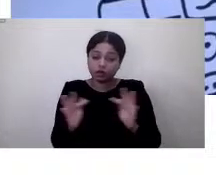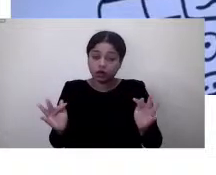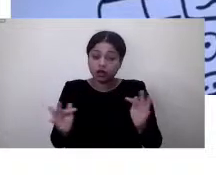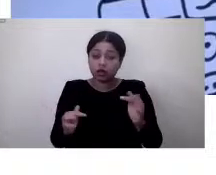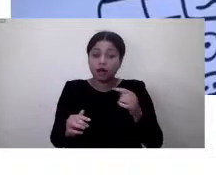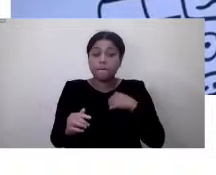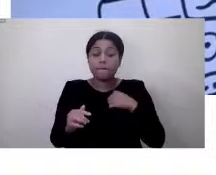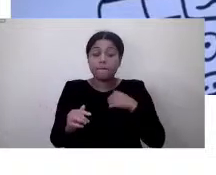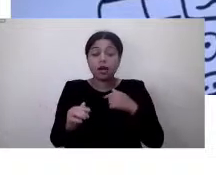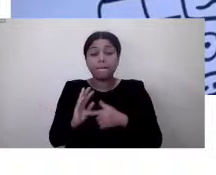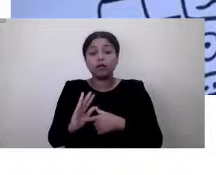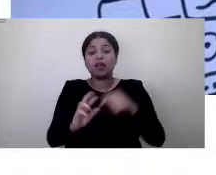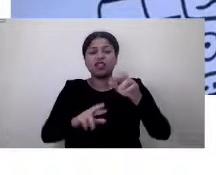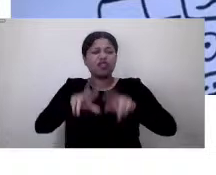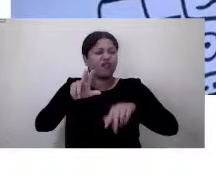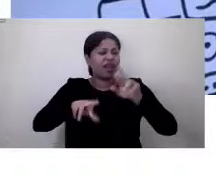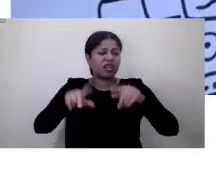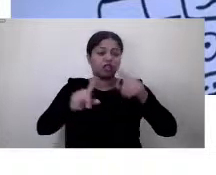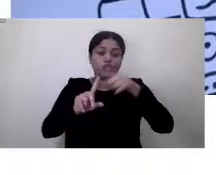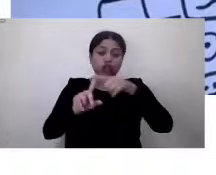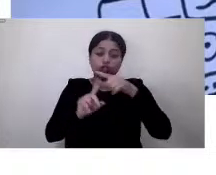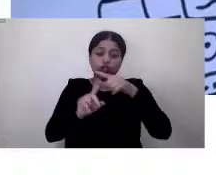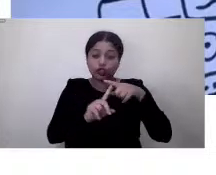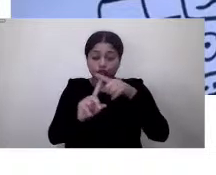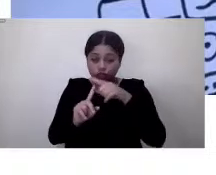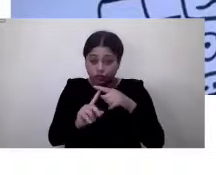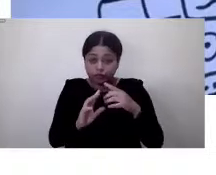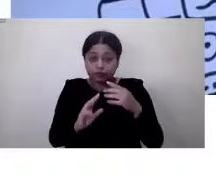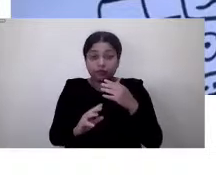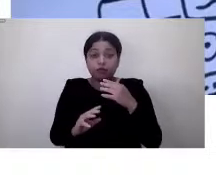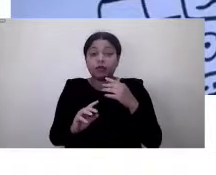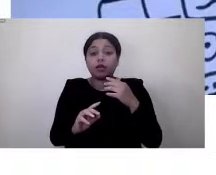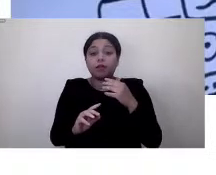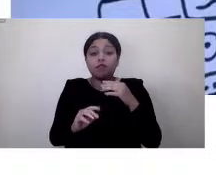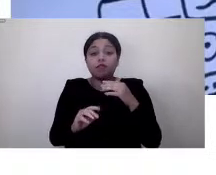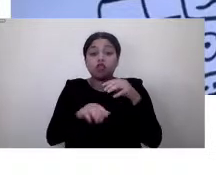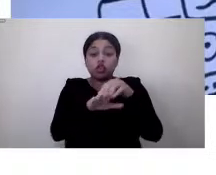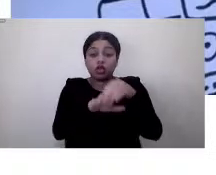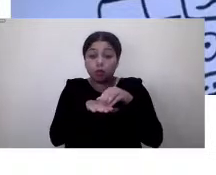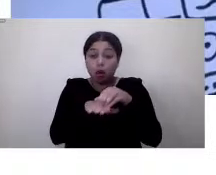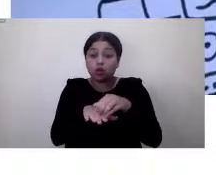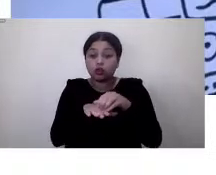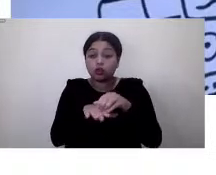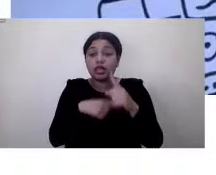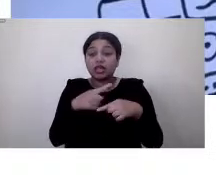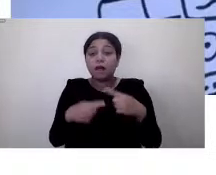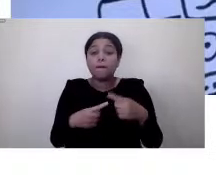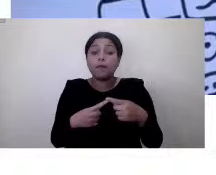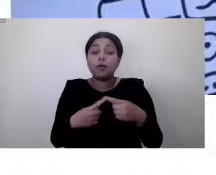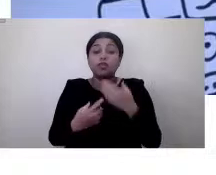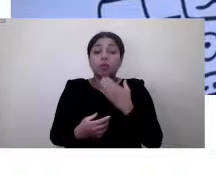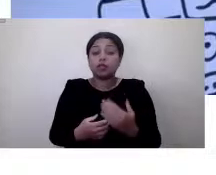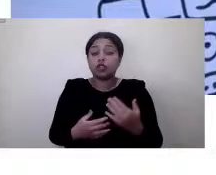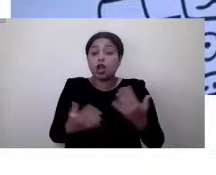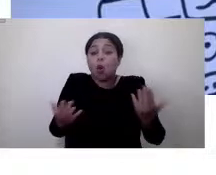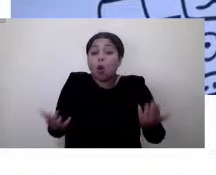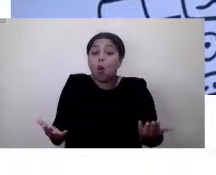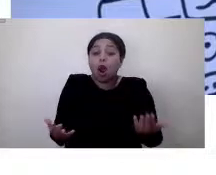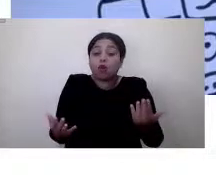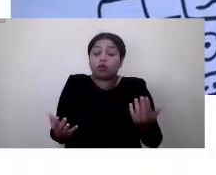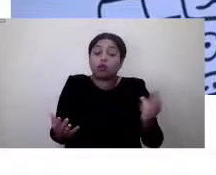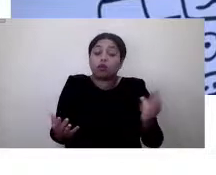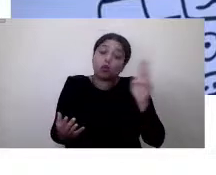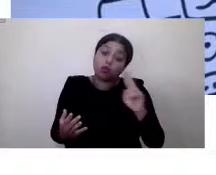I asked students which one they used to go to school and to rank them from the slowest to the fastest,